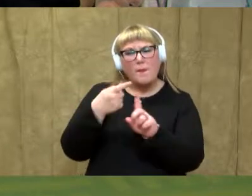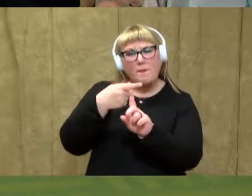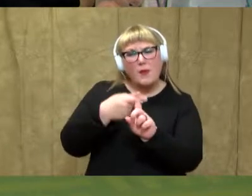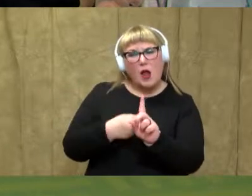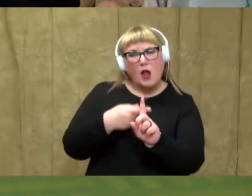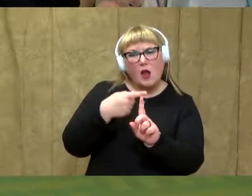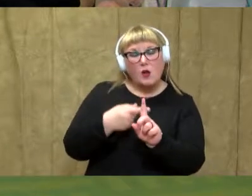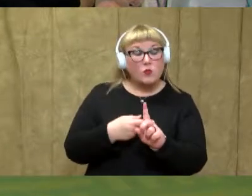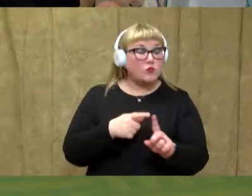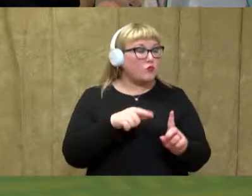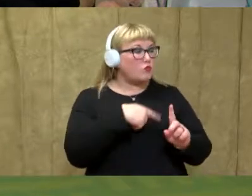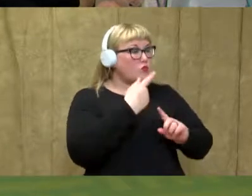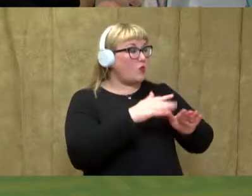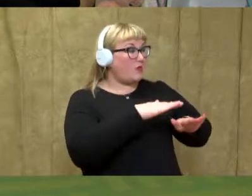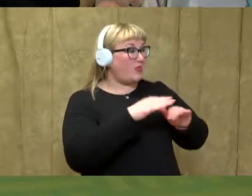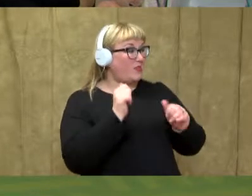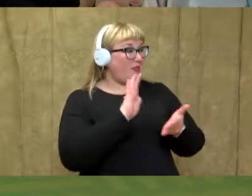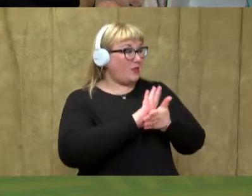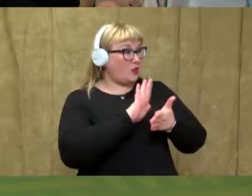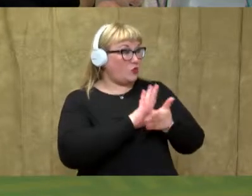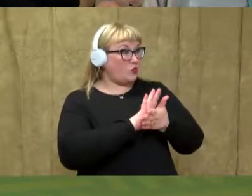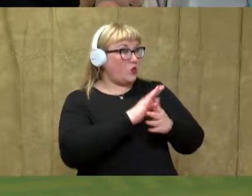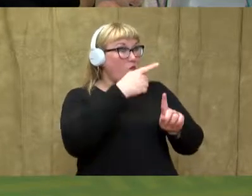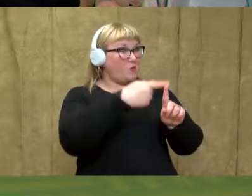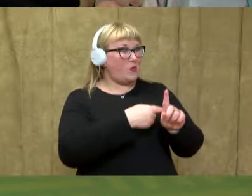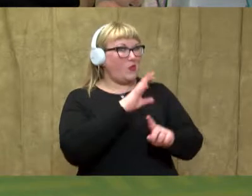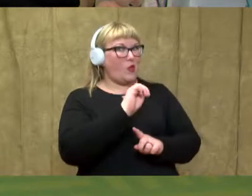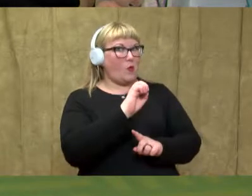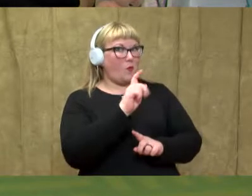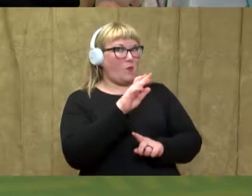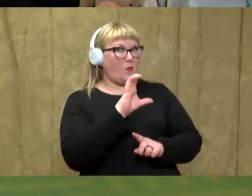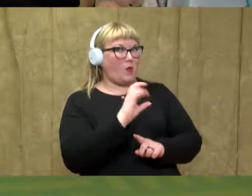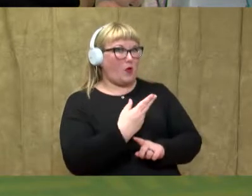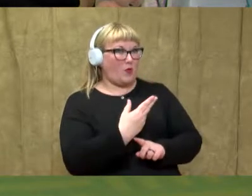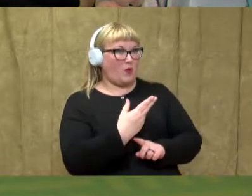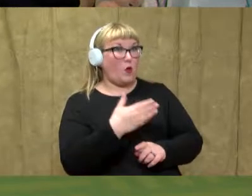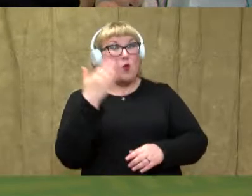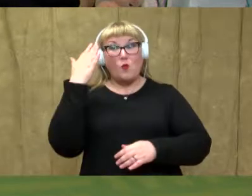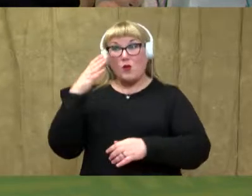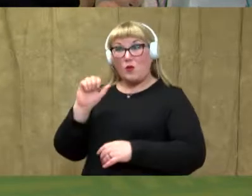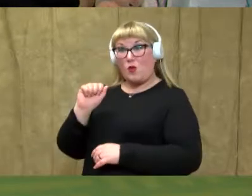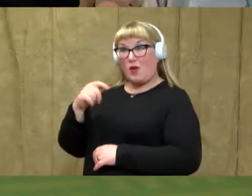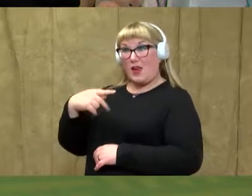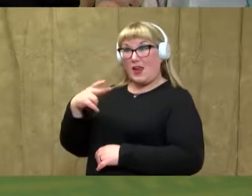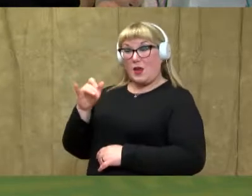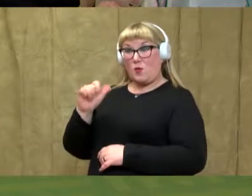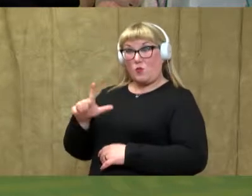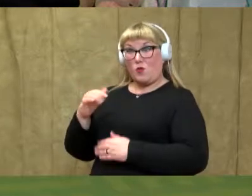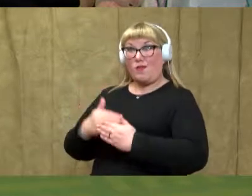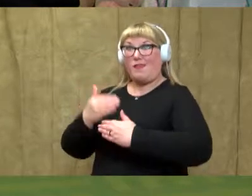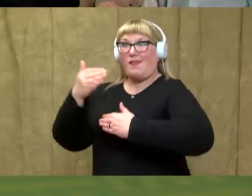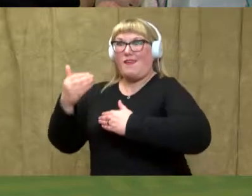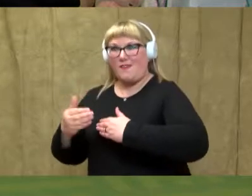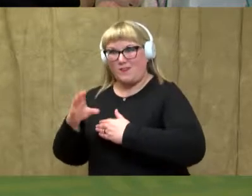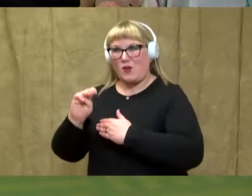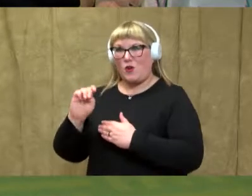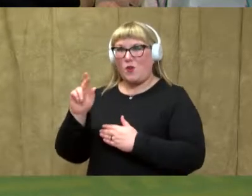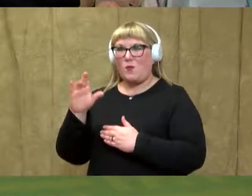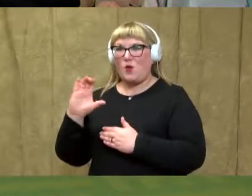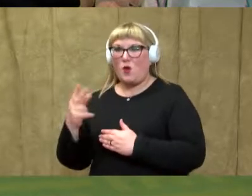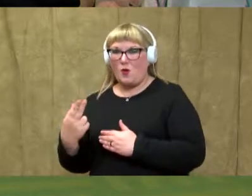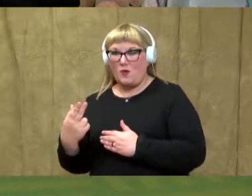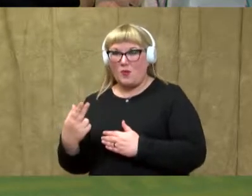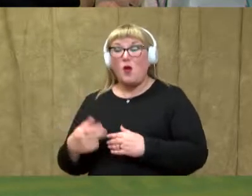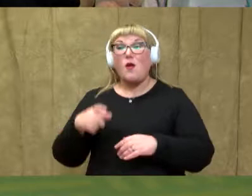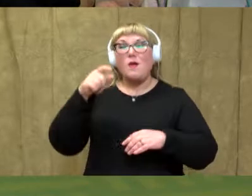left school, it was the month of March. So we know that April comes after March, so it must be the month